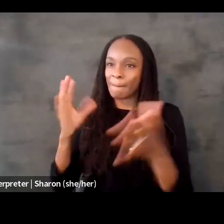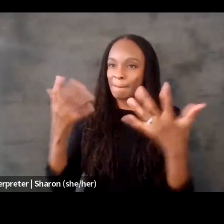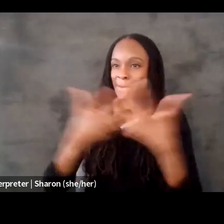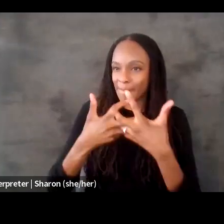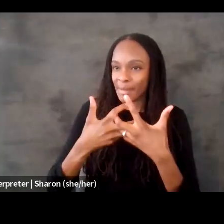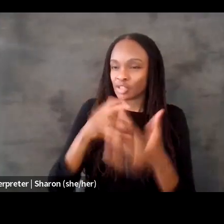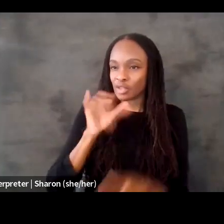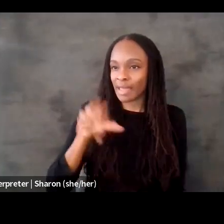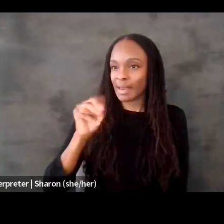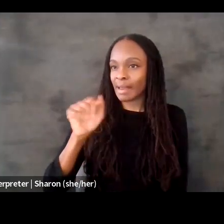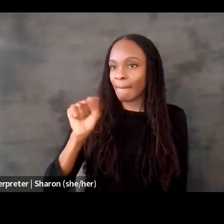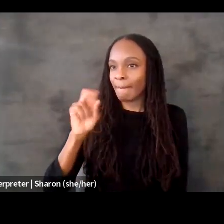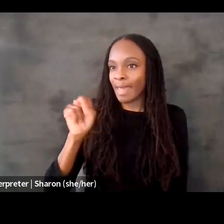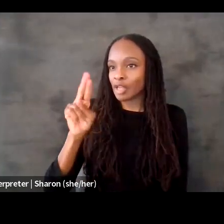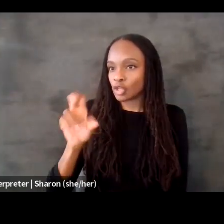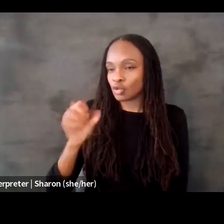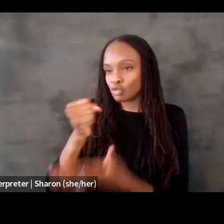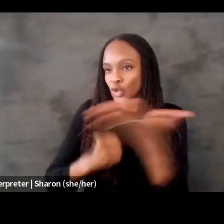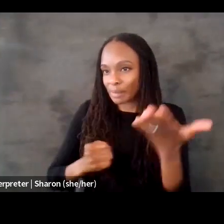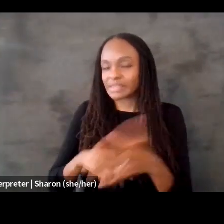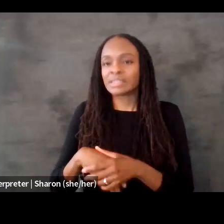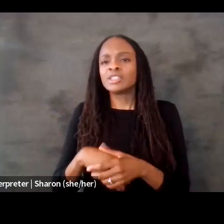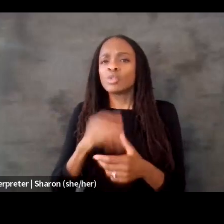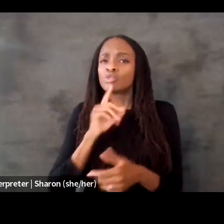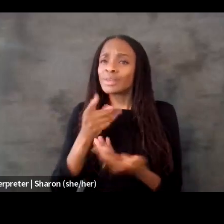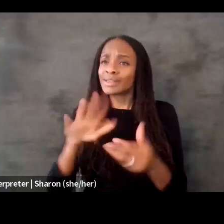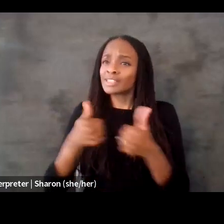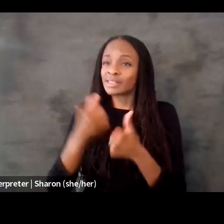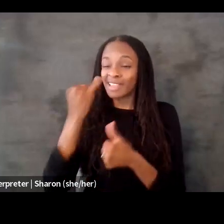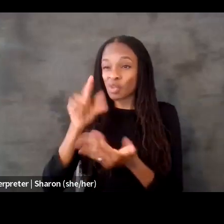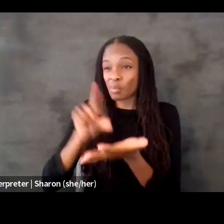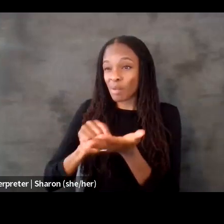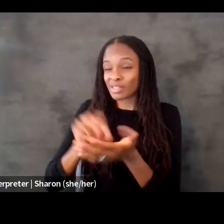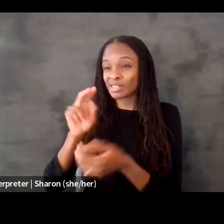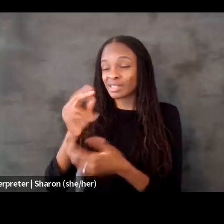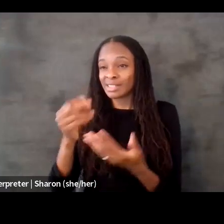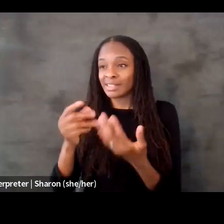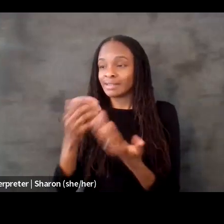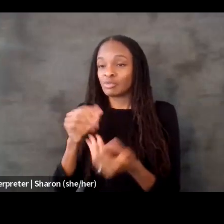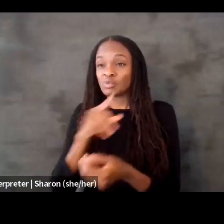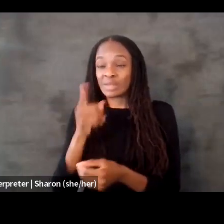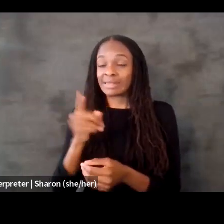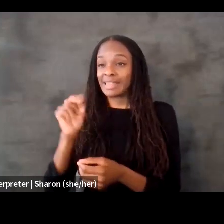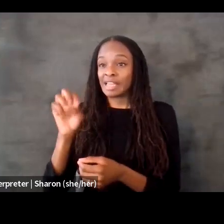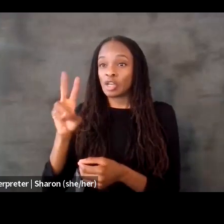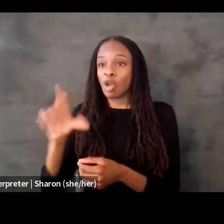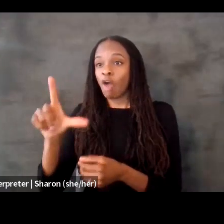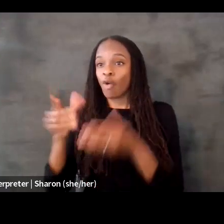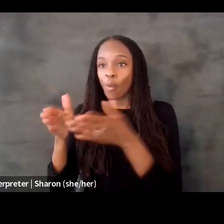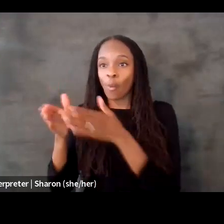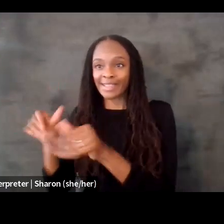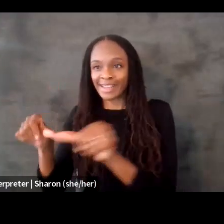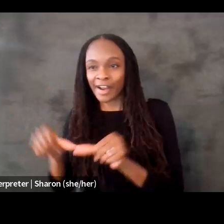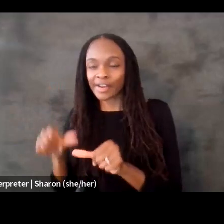manuscript. But again, that becomes really challenging because when you're publishing in novel areas or in novel ways, then you're tapping into a